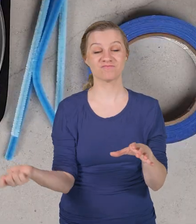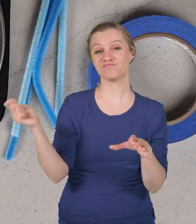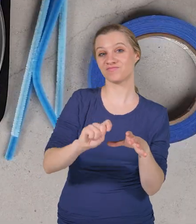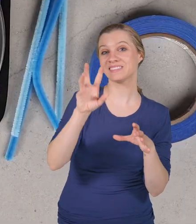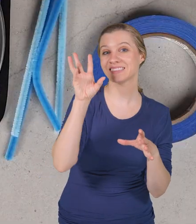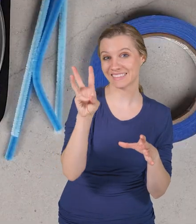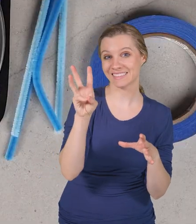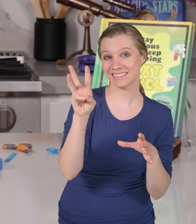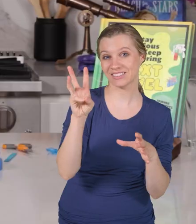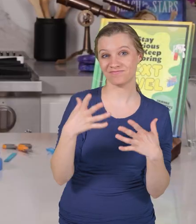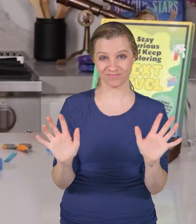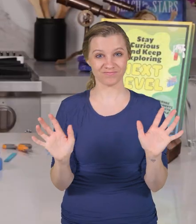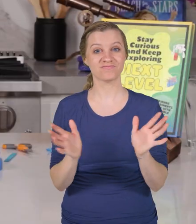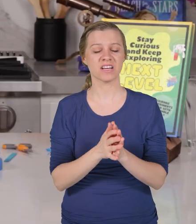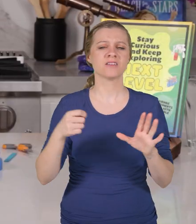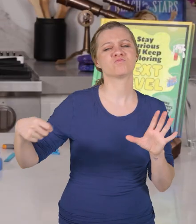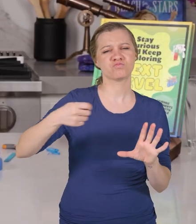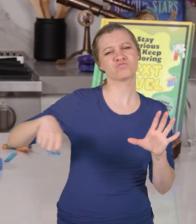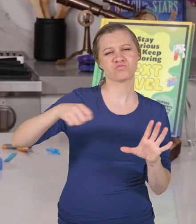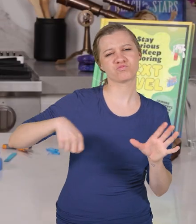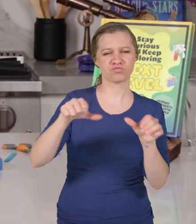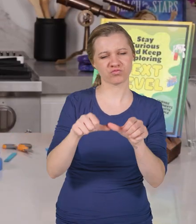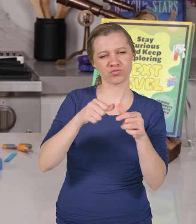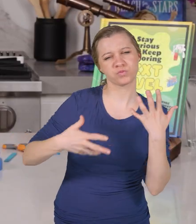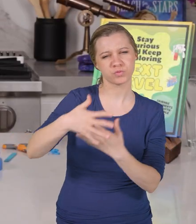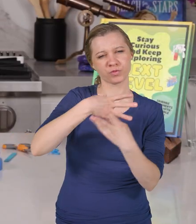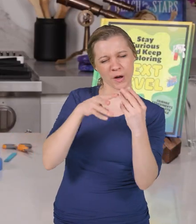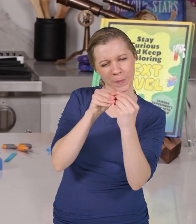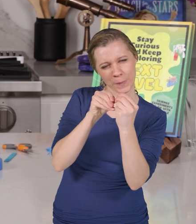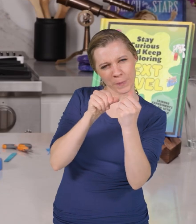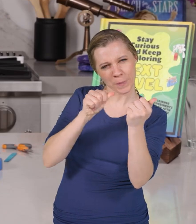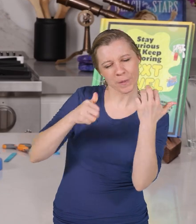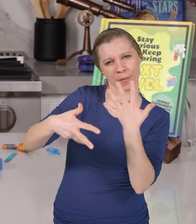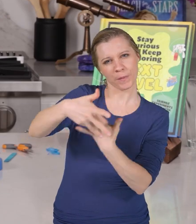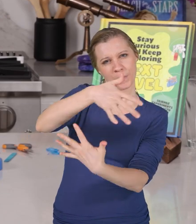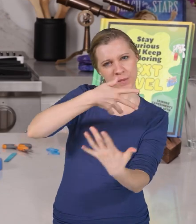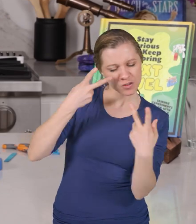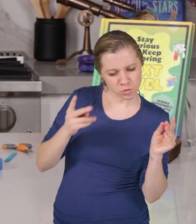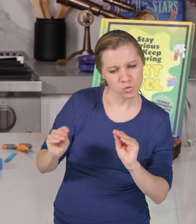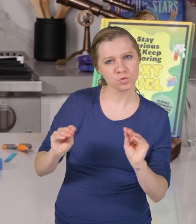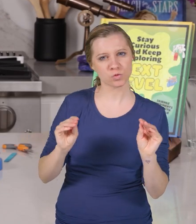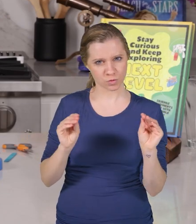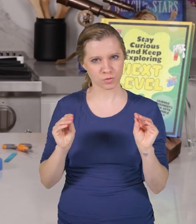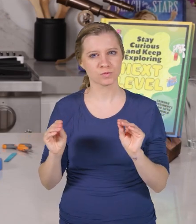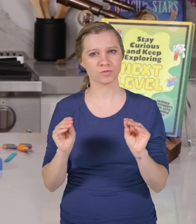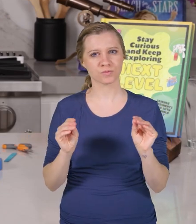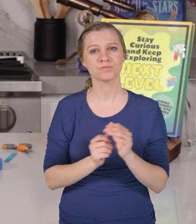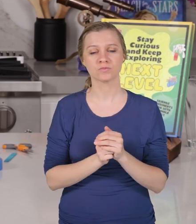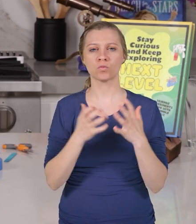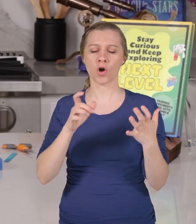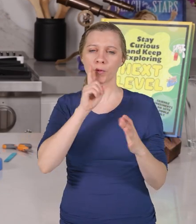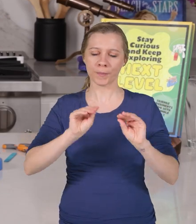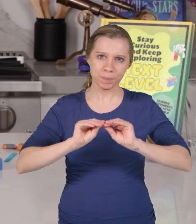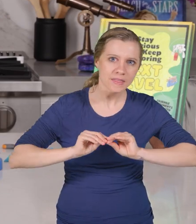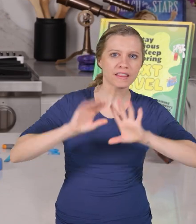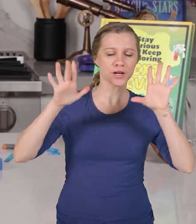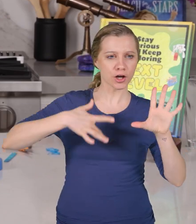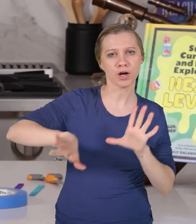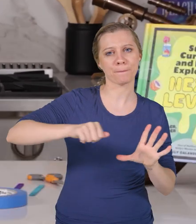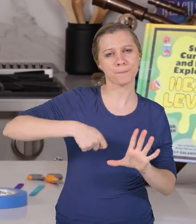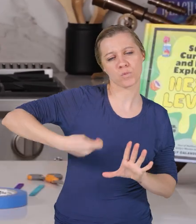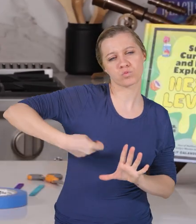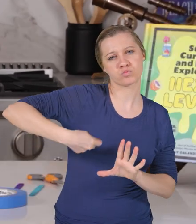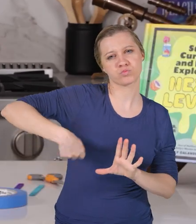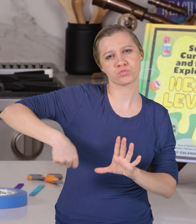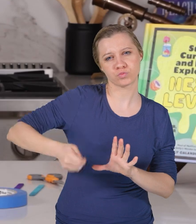3, 4, 5, and 6. Now stir it in until all of the borax dissolves. You want your solution to be clear.